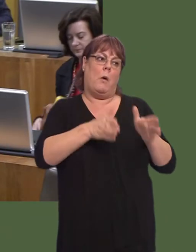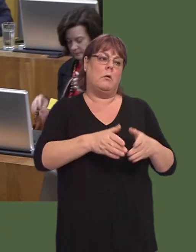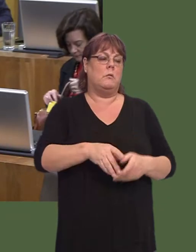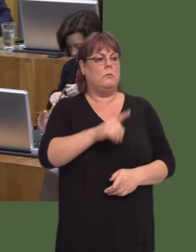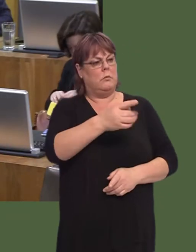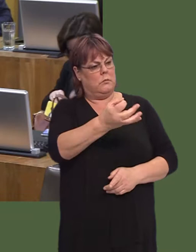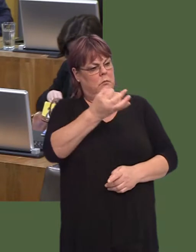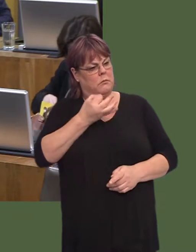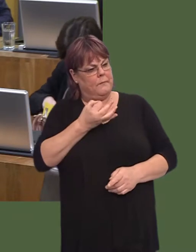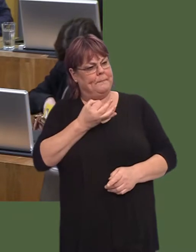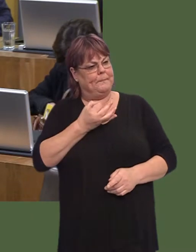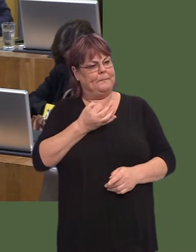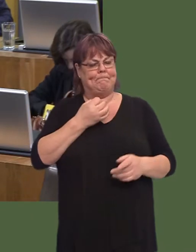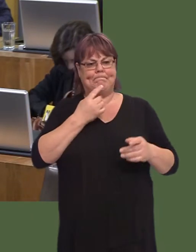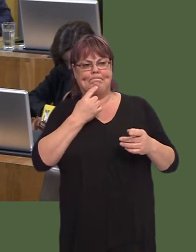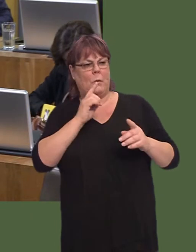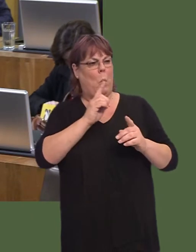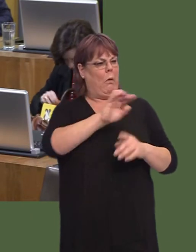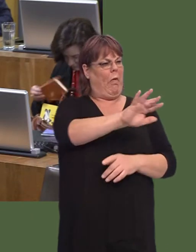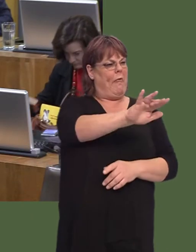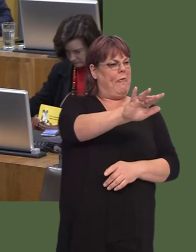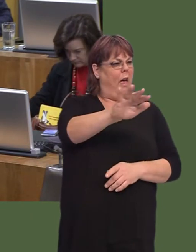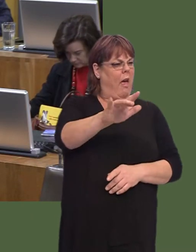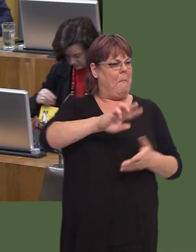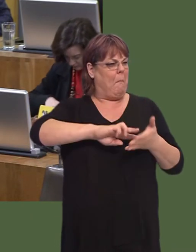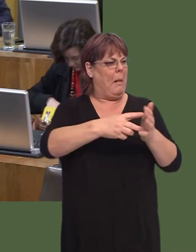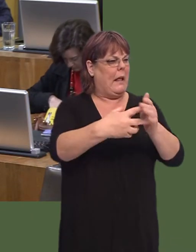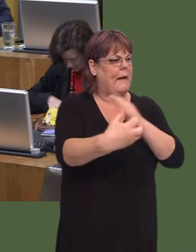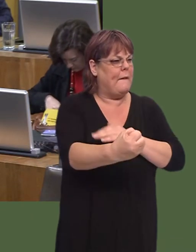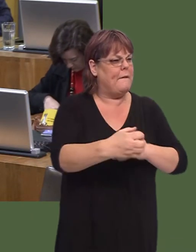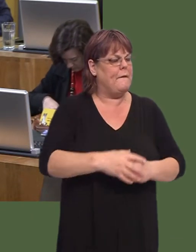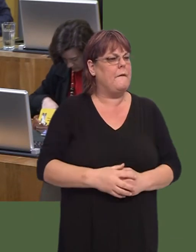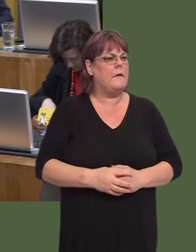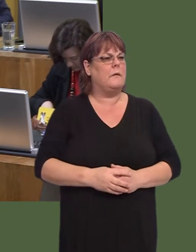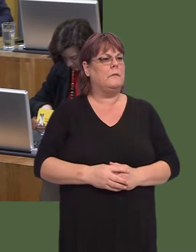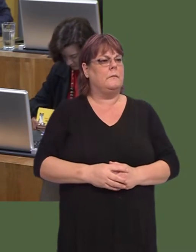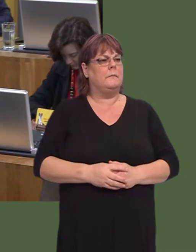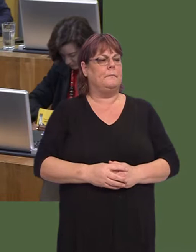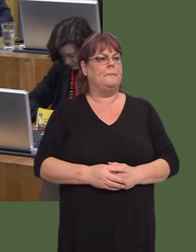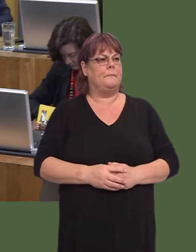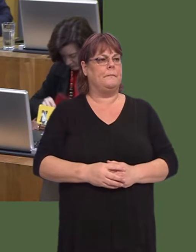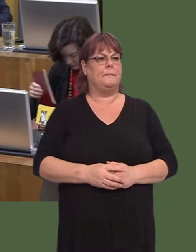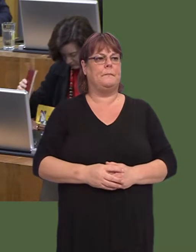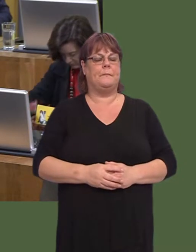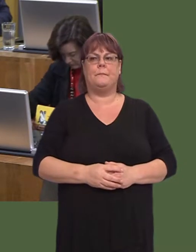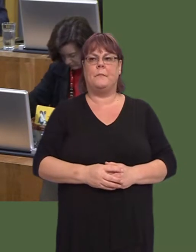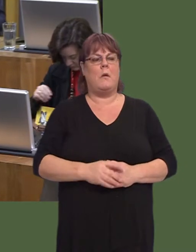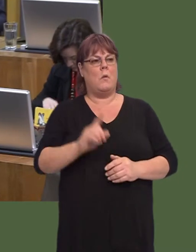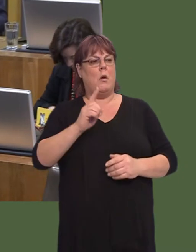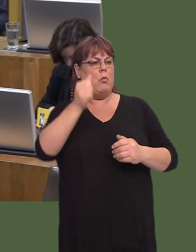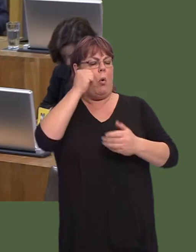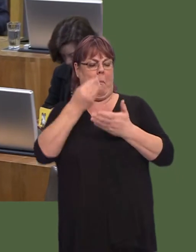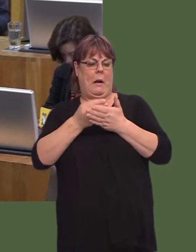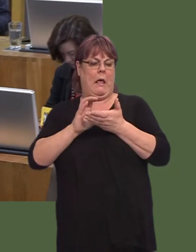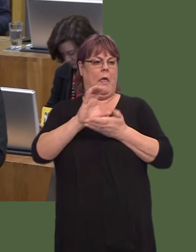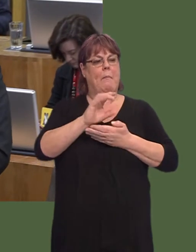can say she asks about what structures should be in place. leaving aside the issues of the amount of money